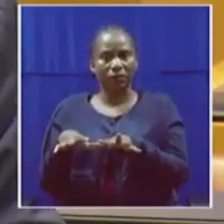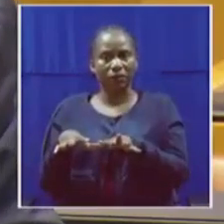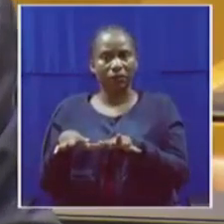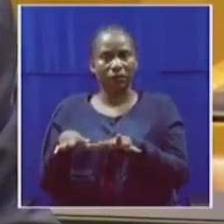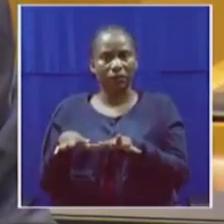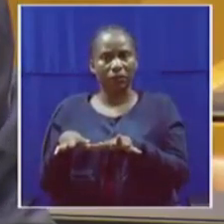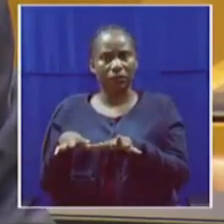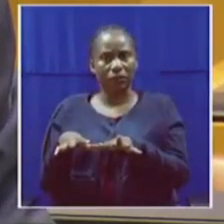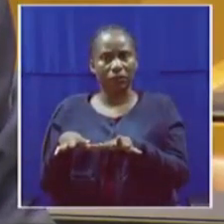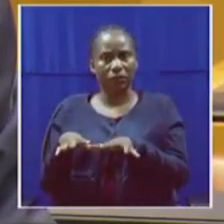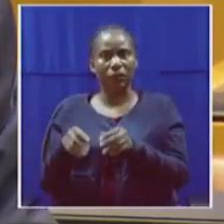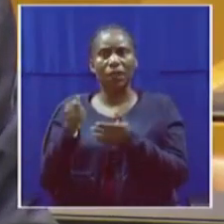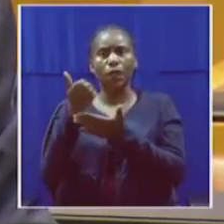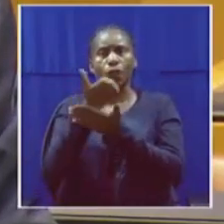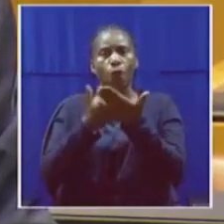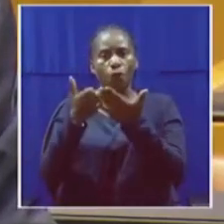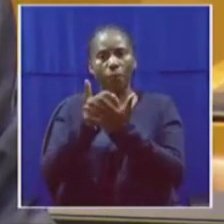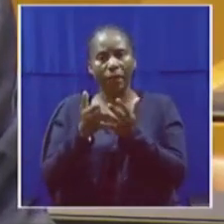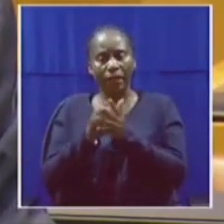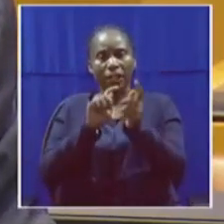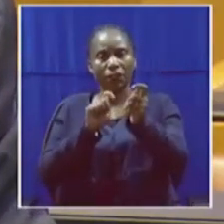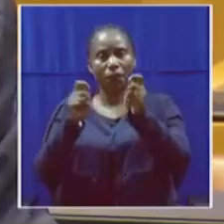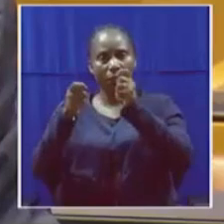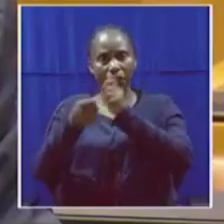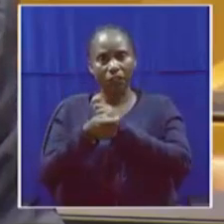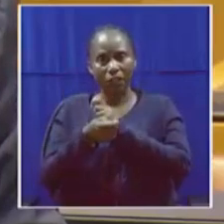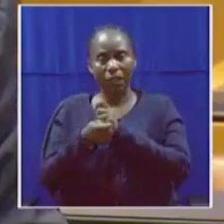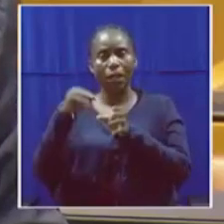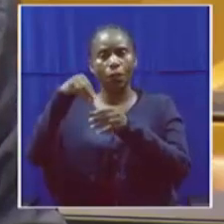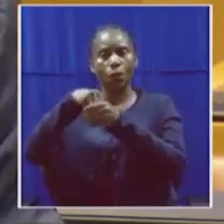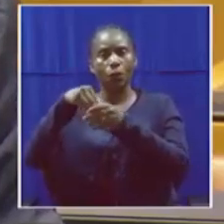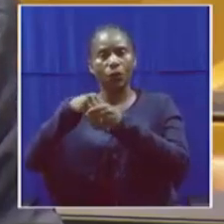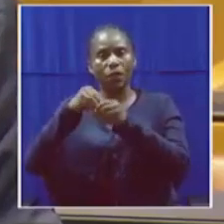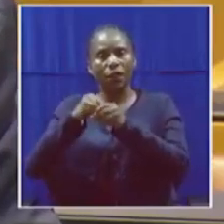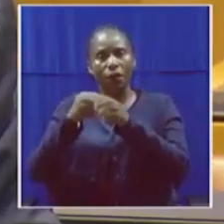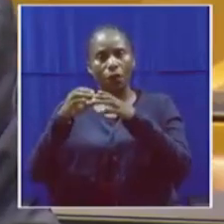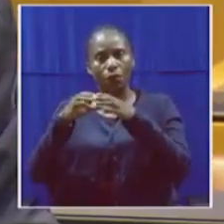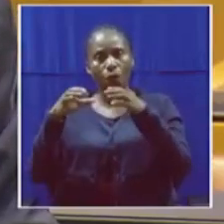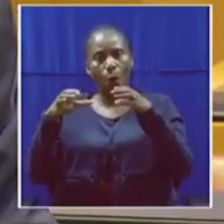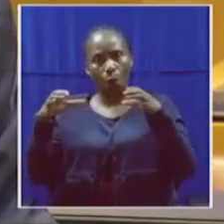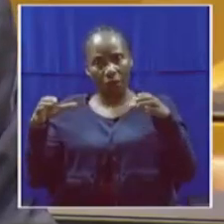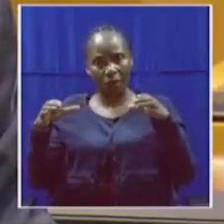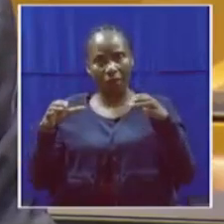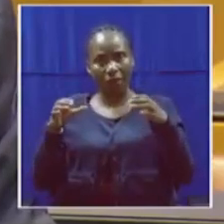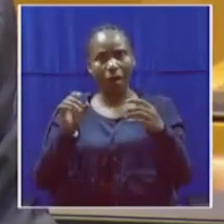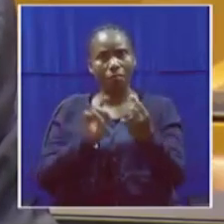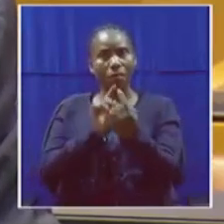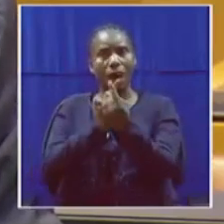Economic Transformation, Inclusive Growth and Competitiveness towards an Economic Strategy for South